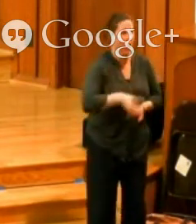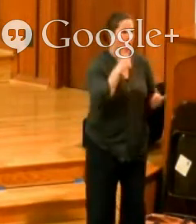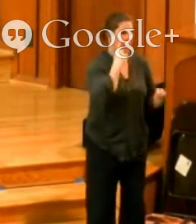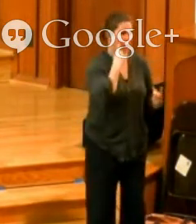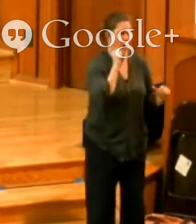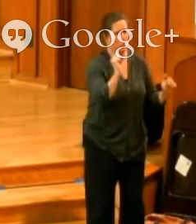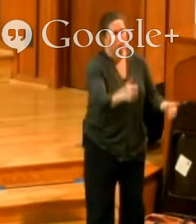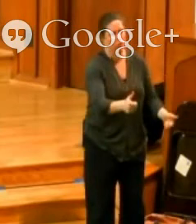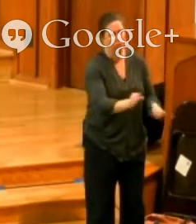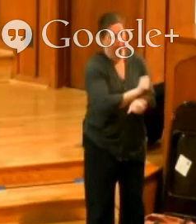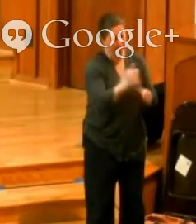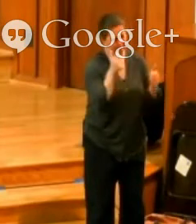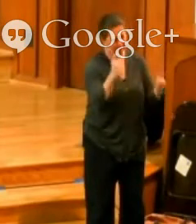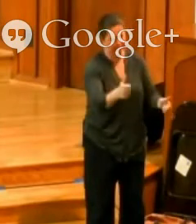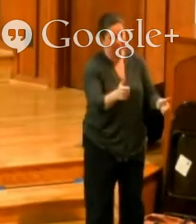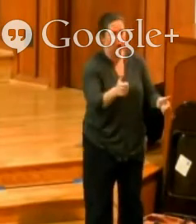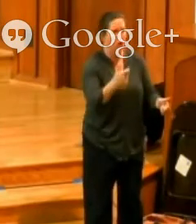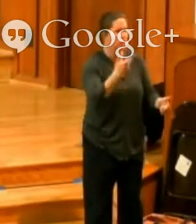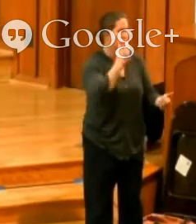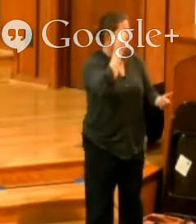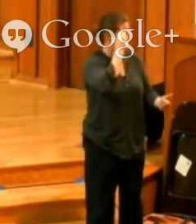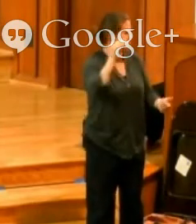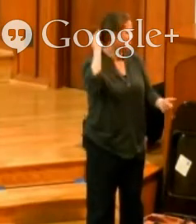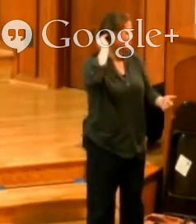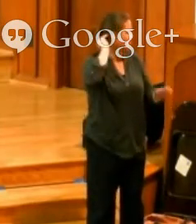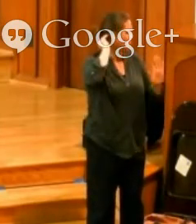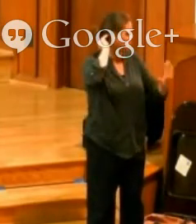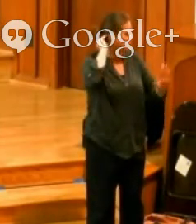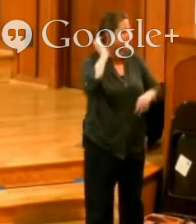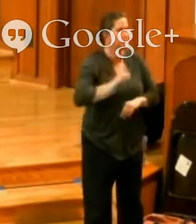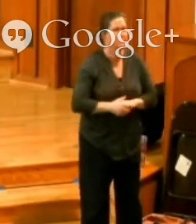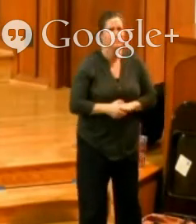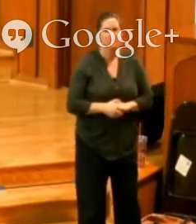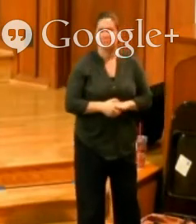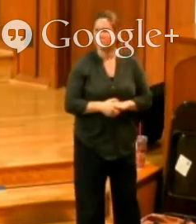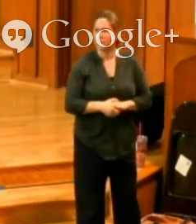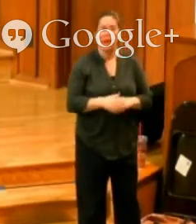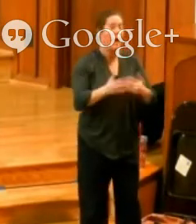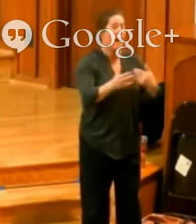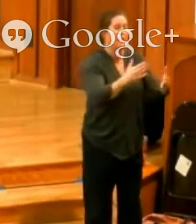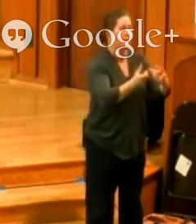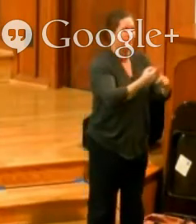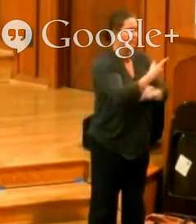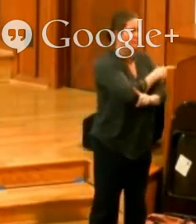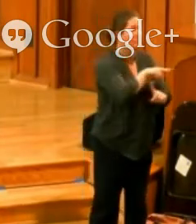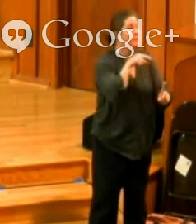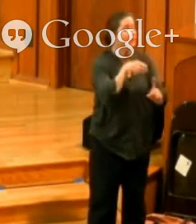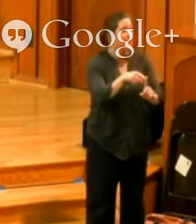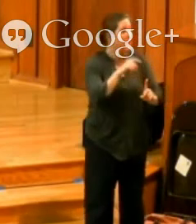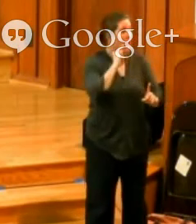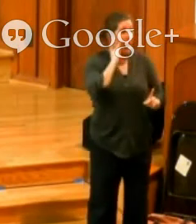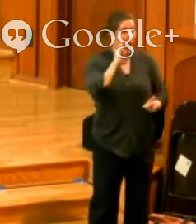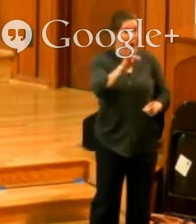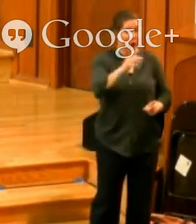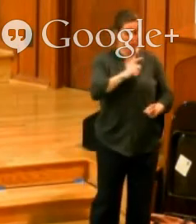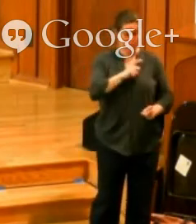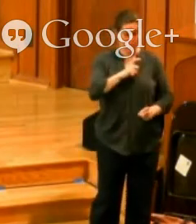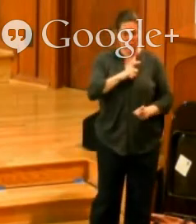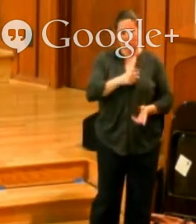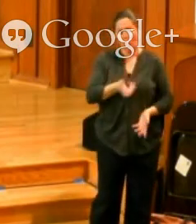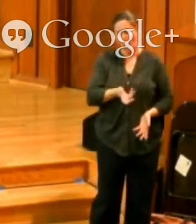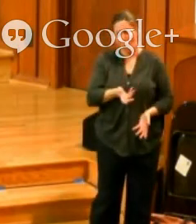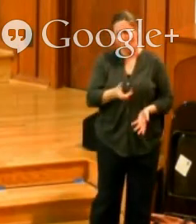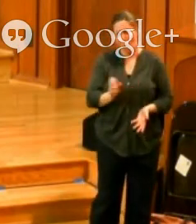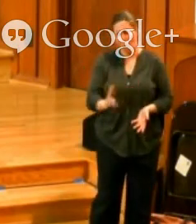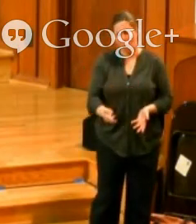crying can work. You might want to tuck that in your back pocket. But anyway, if he lets us go free, oh, friend, I'm going to let you go free. It's okay.